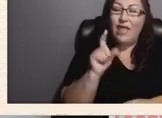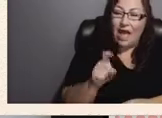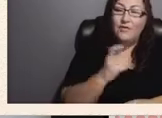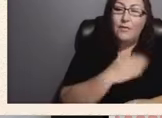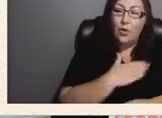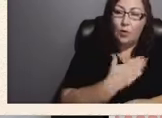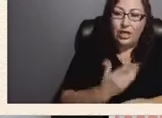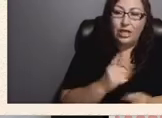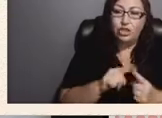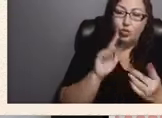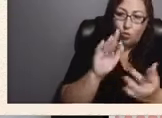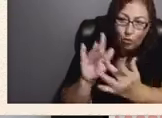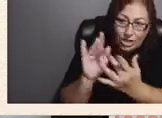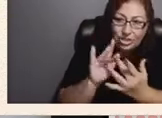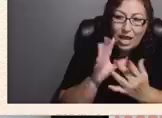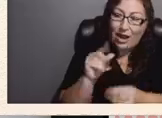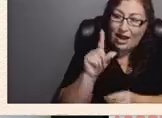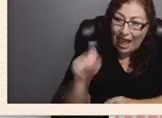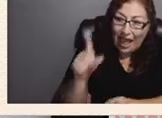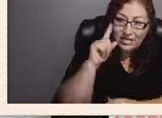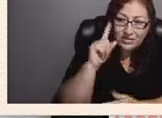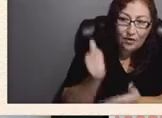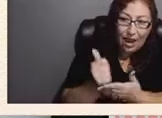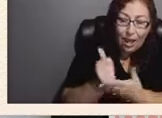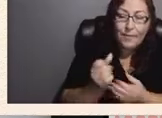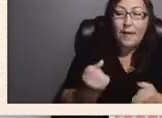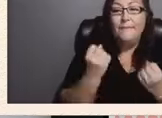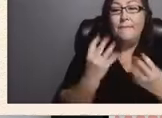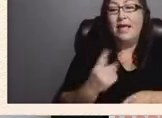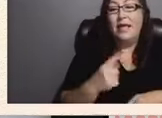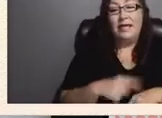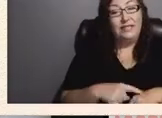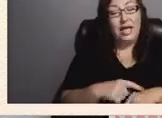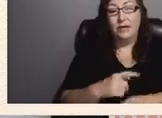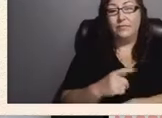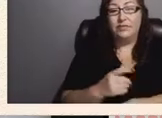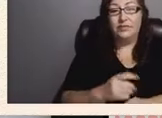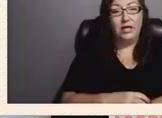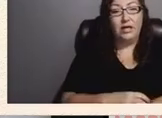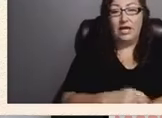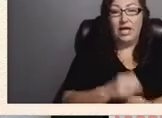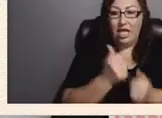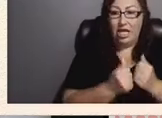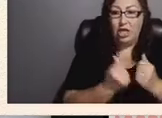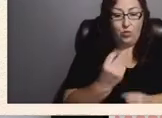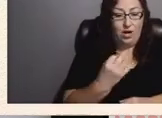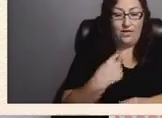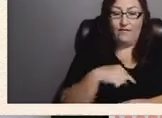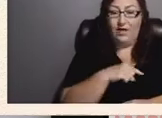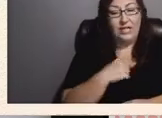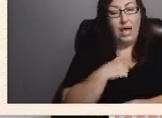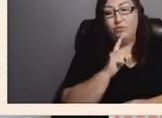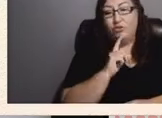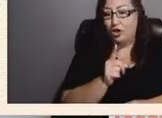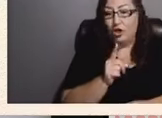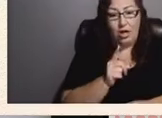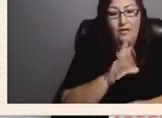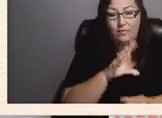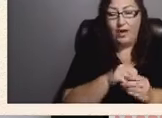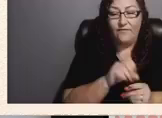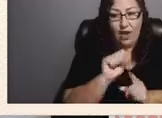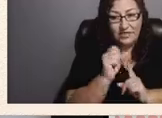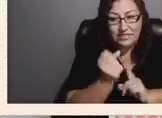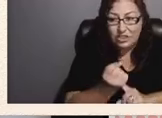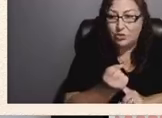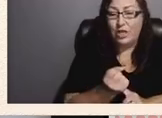reach out and ask for help. A lot of times, each one of us, I'm sure, have been in situations and circumstances in